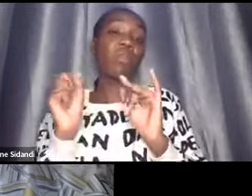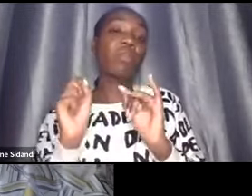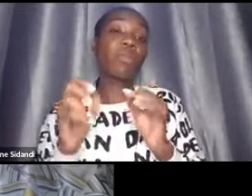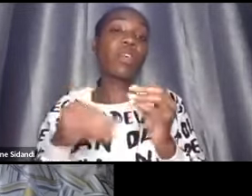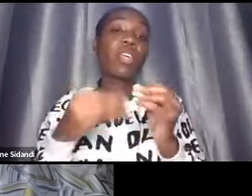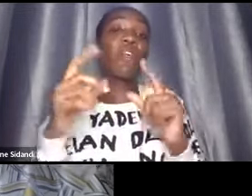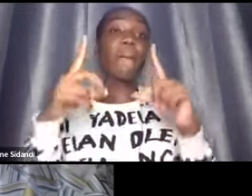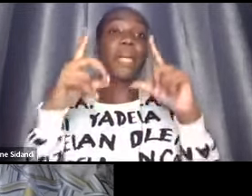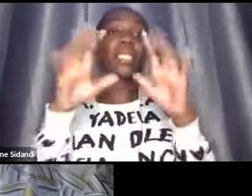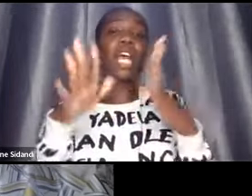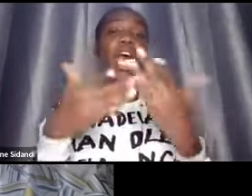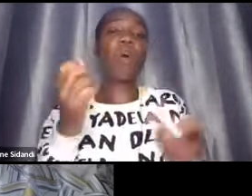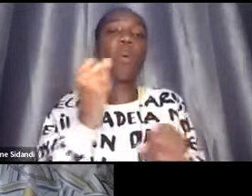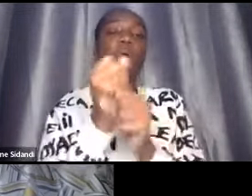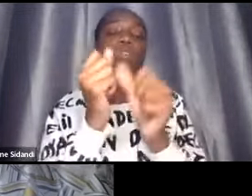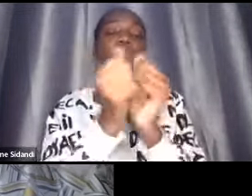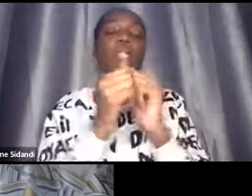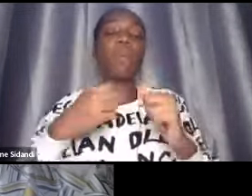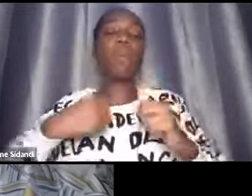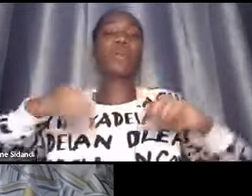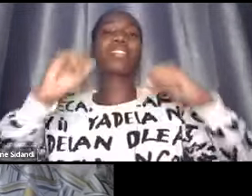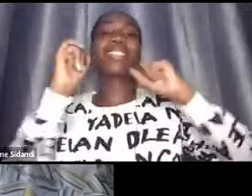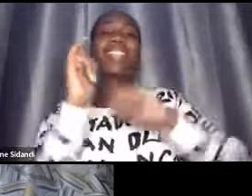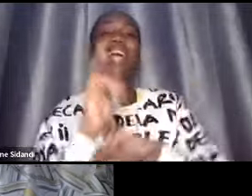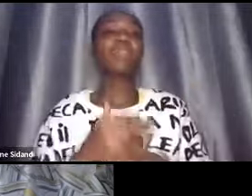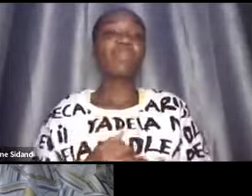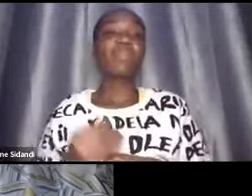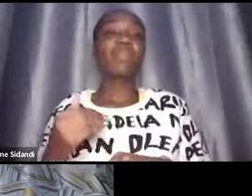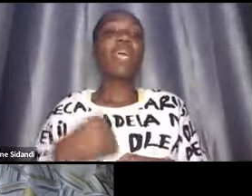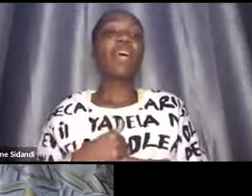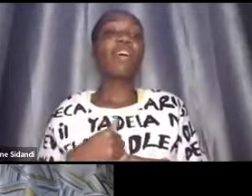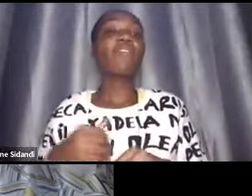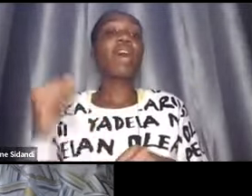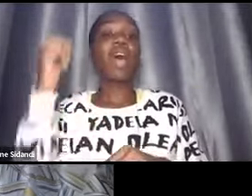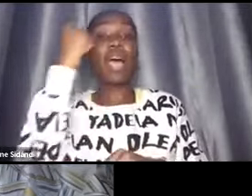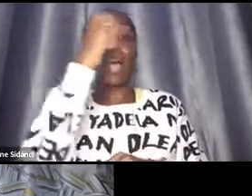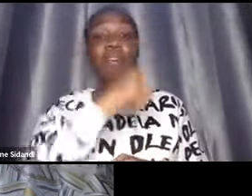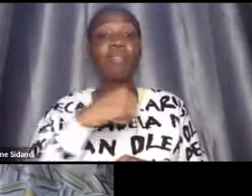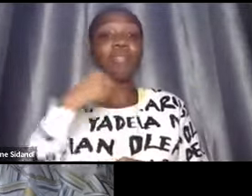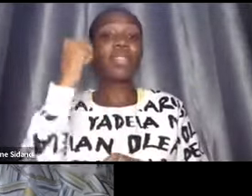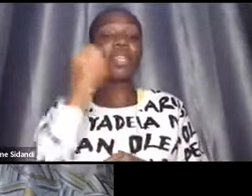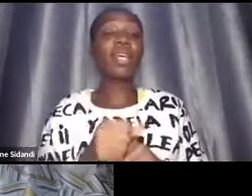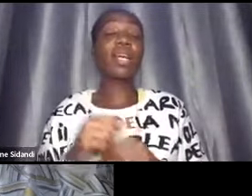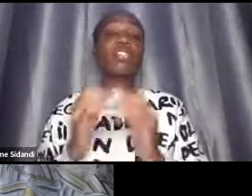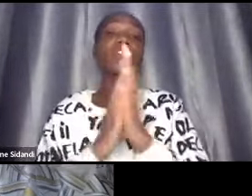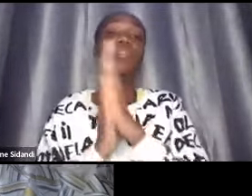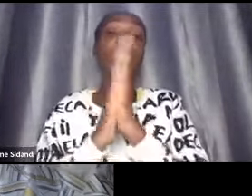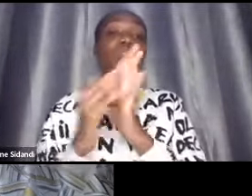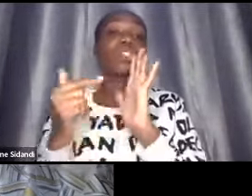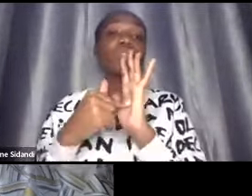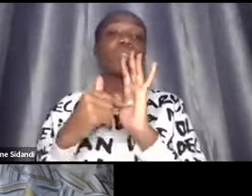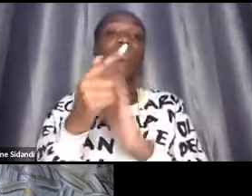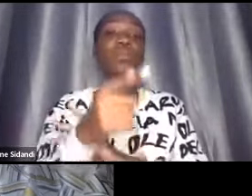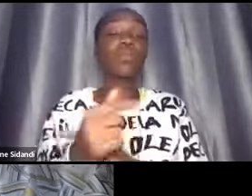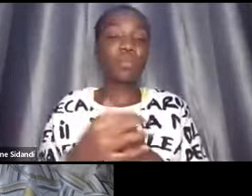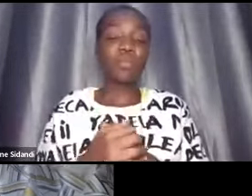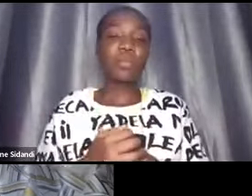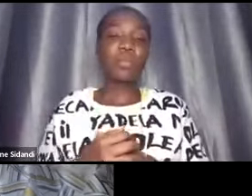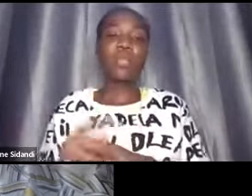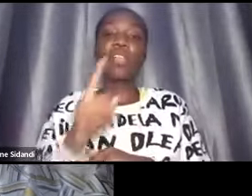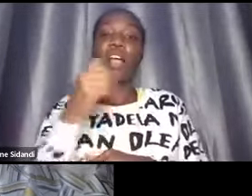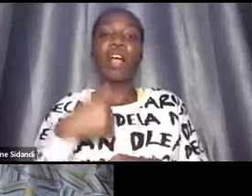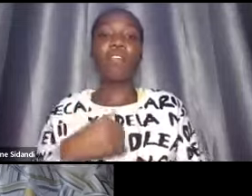deal with that kind of boss. Let me give you an African story that will show you how to deal with your boss very easily. There's a woman